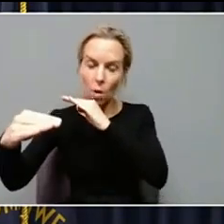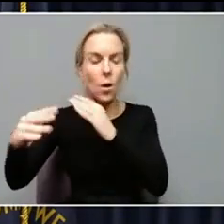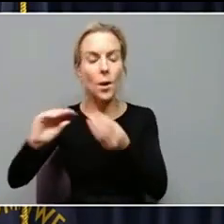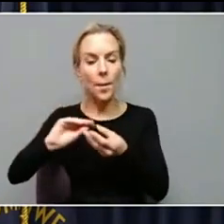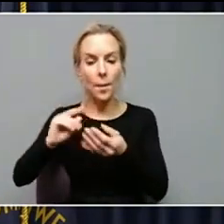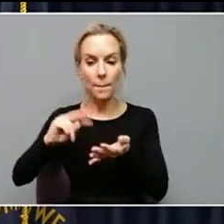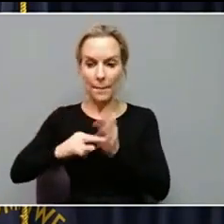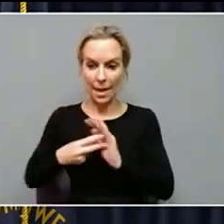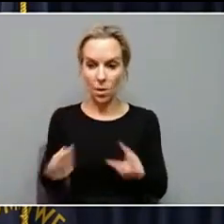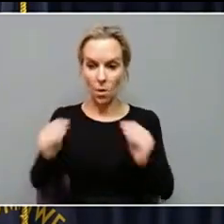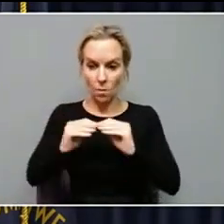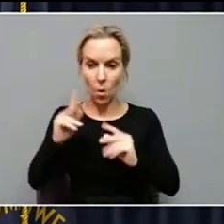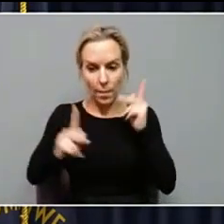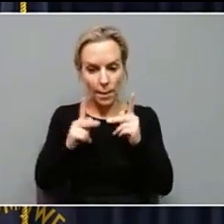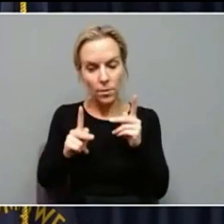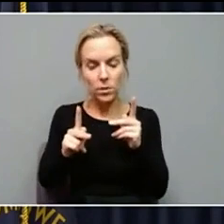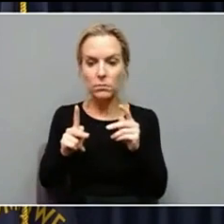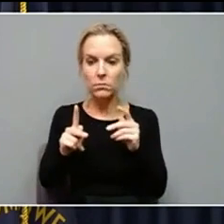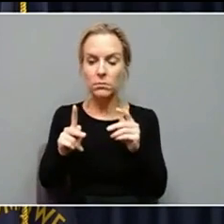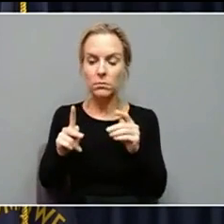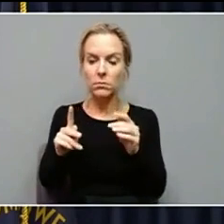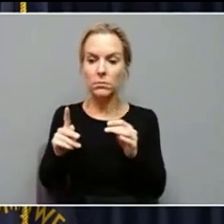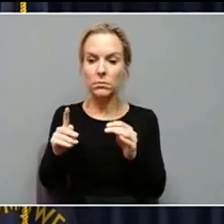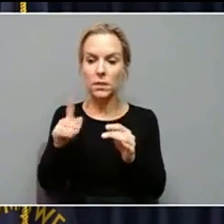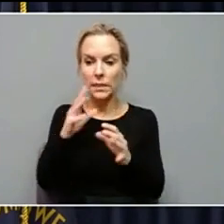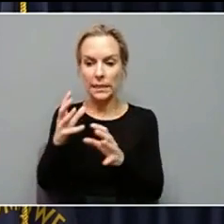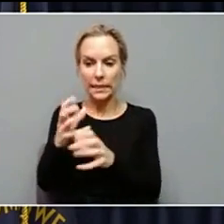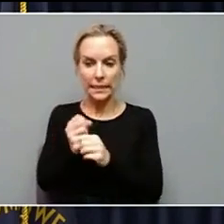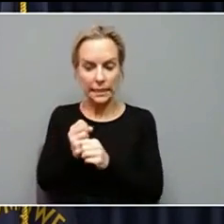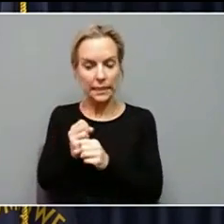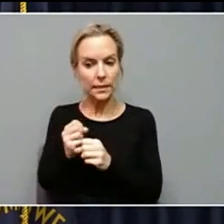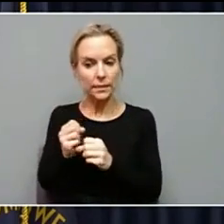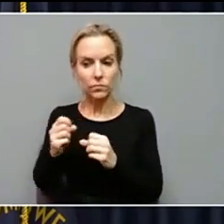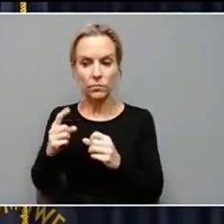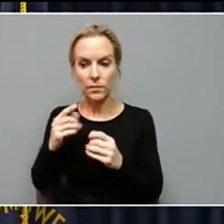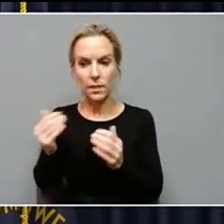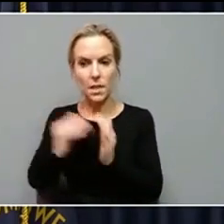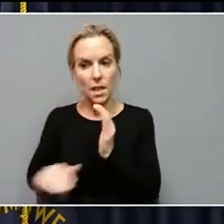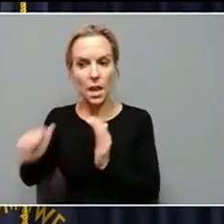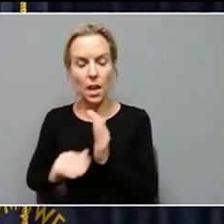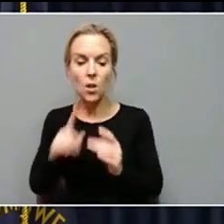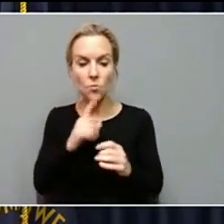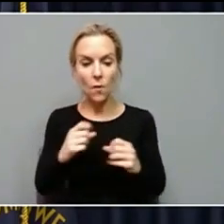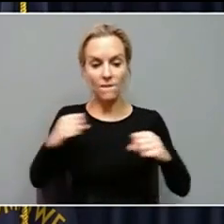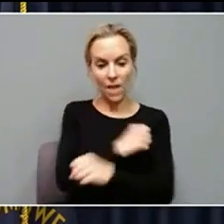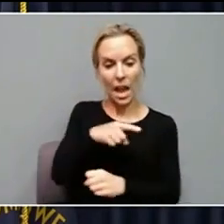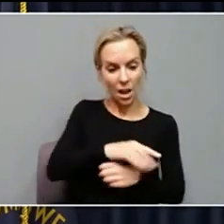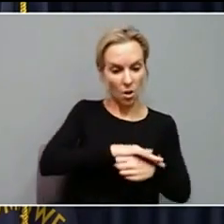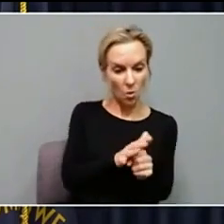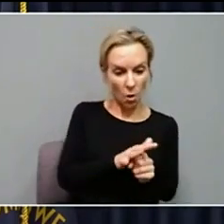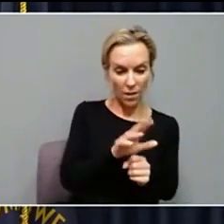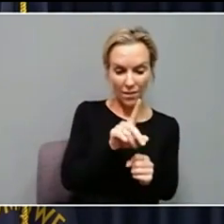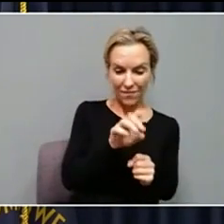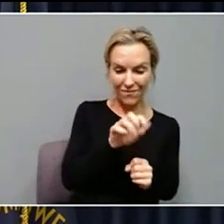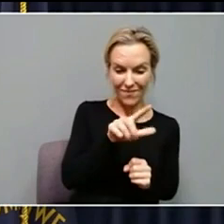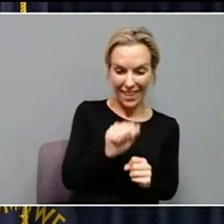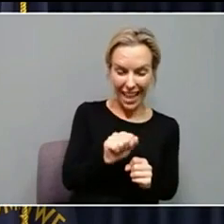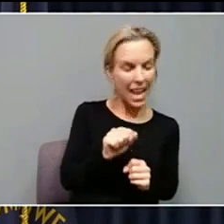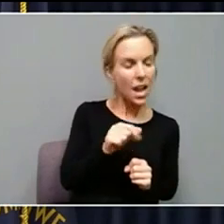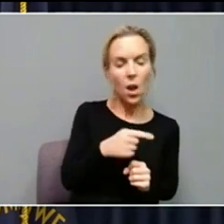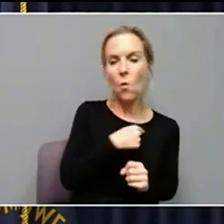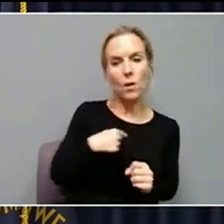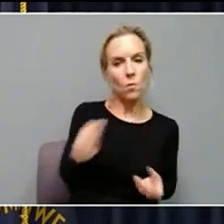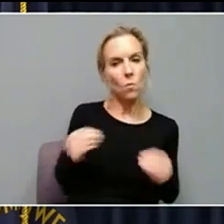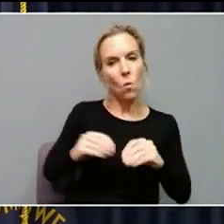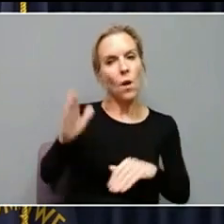people consistently getting it, that would be a good thing. But to fight the Delta variant, we need a lot more than 6,000 people being vaccinated